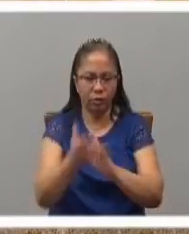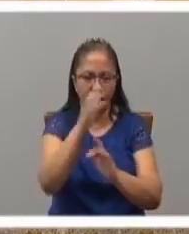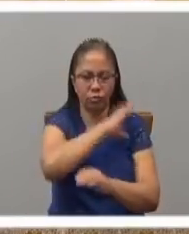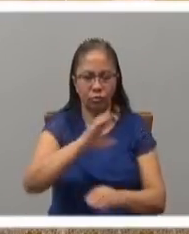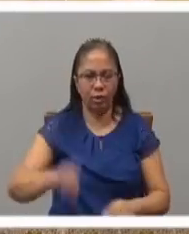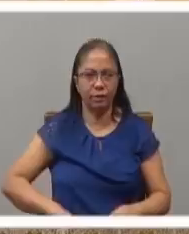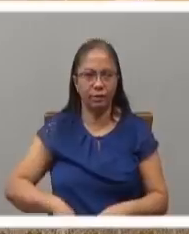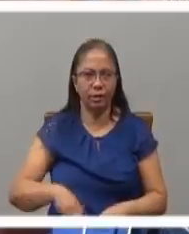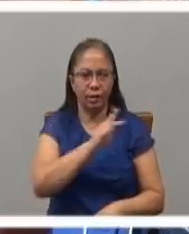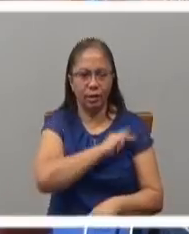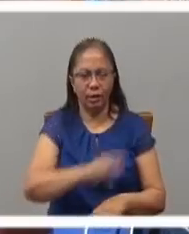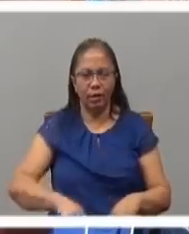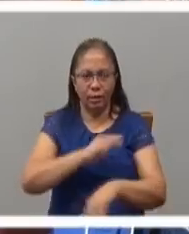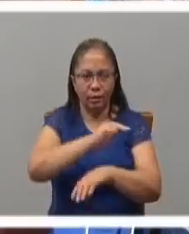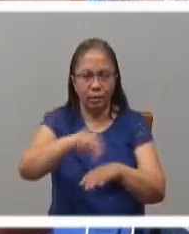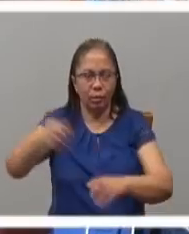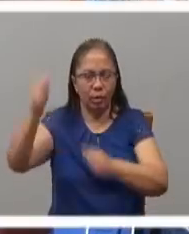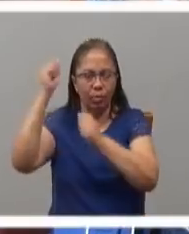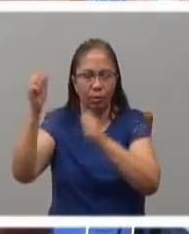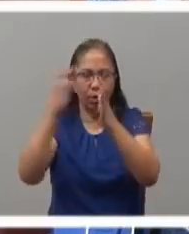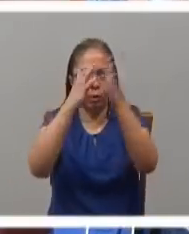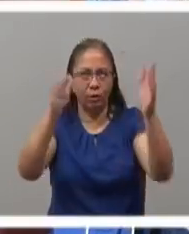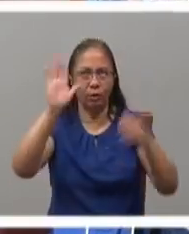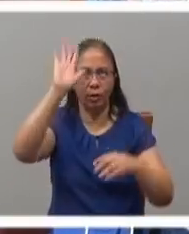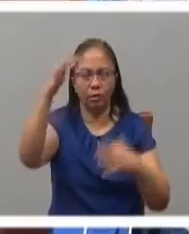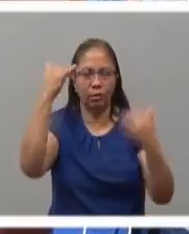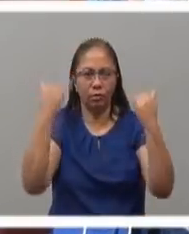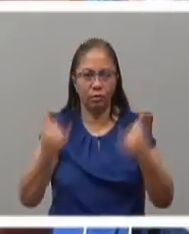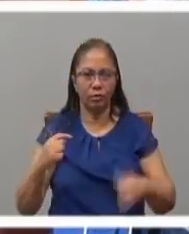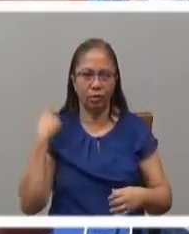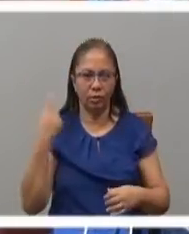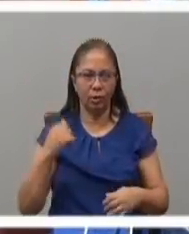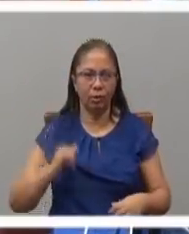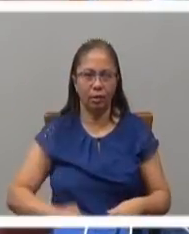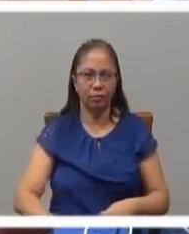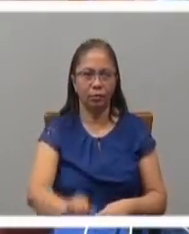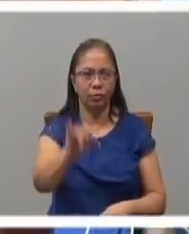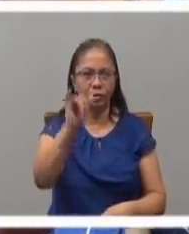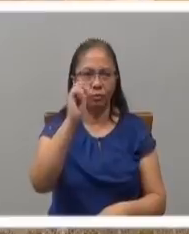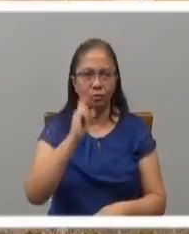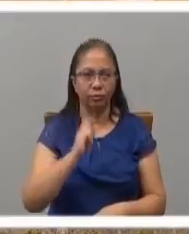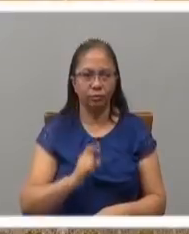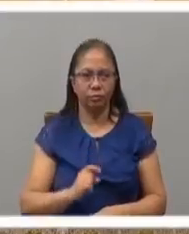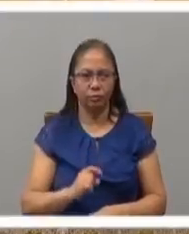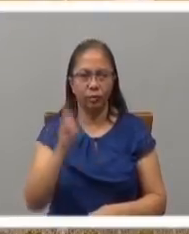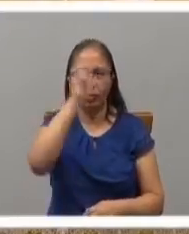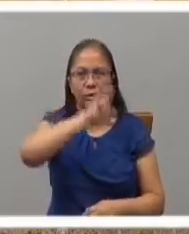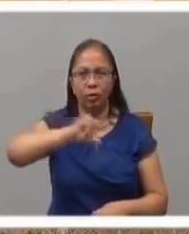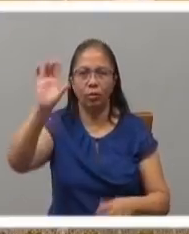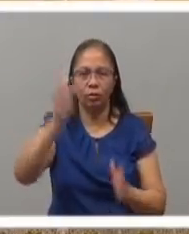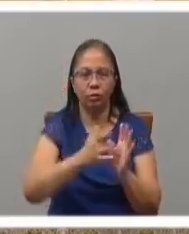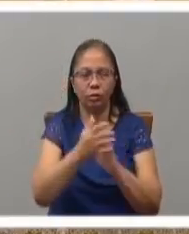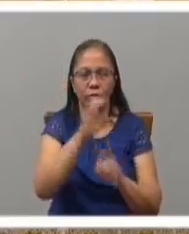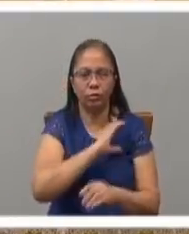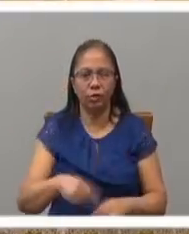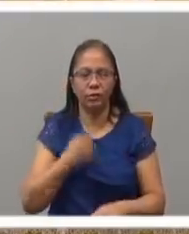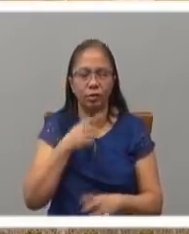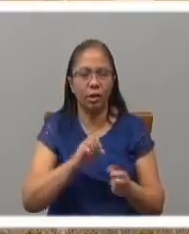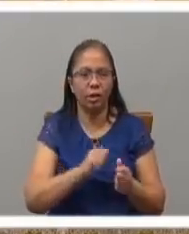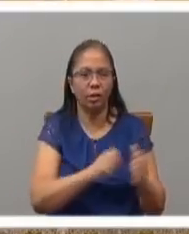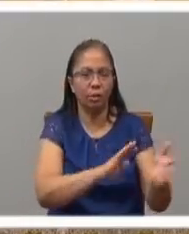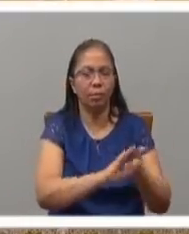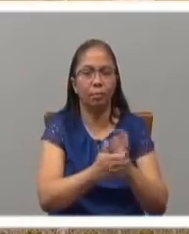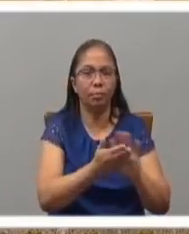Jesus Christ. For the kingdom, the power, and the glory are yours, now and forever. Lord Jesus Christ, who said to your